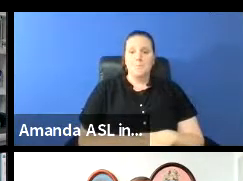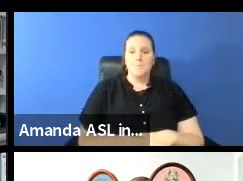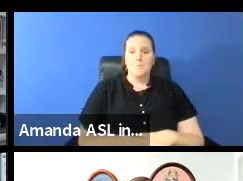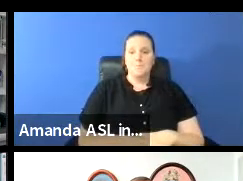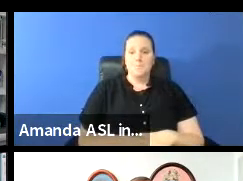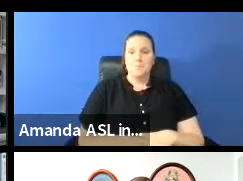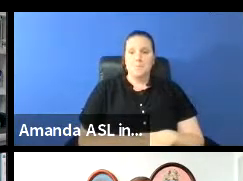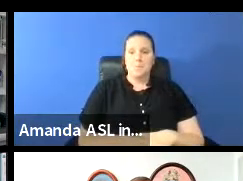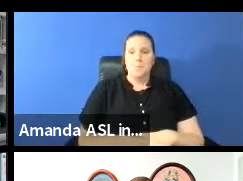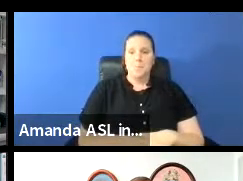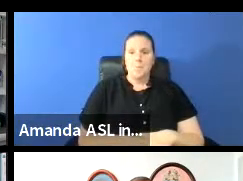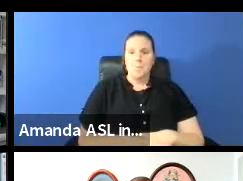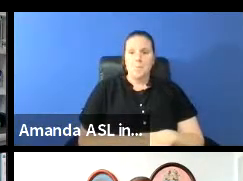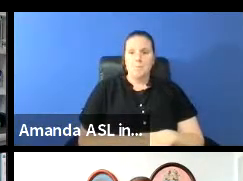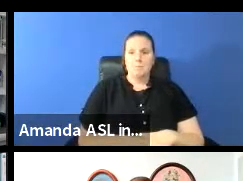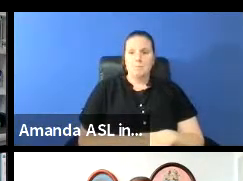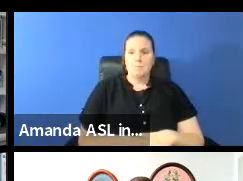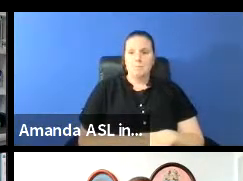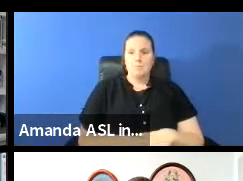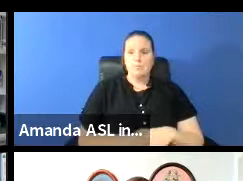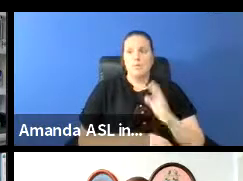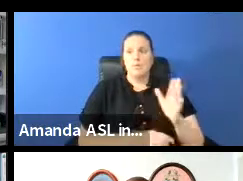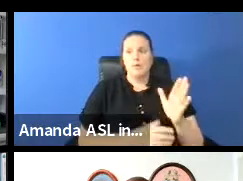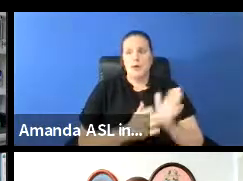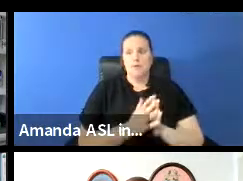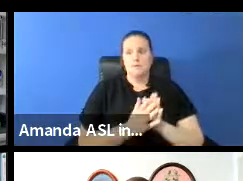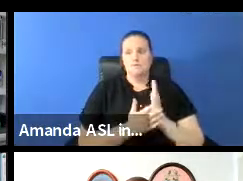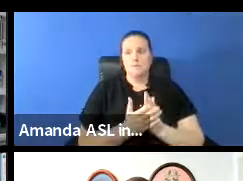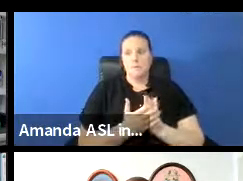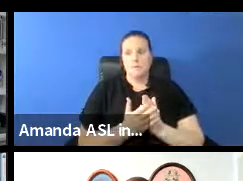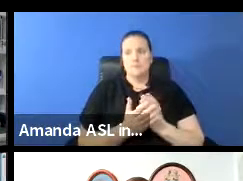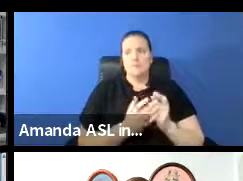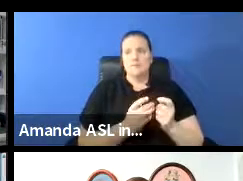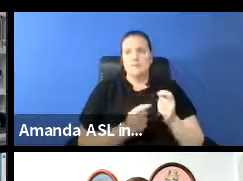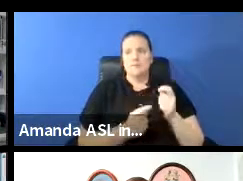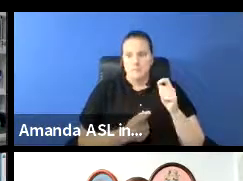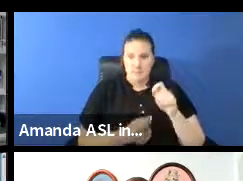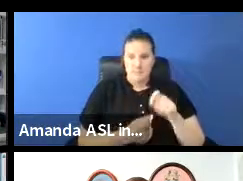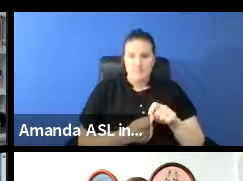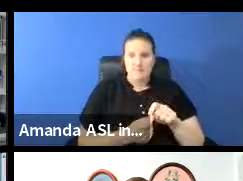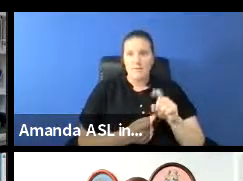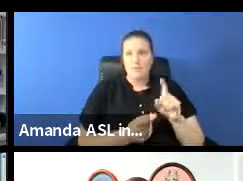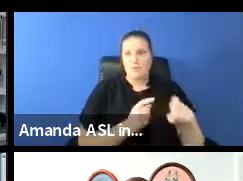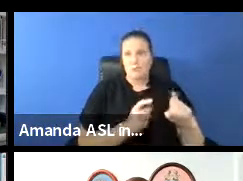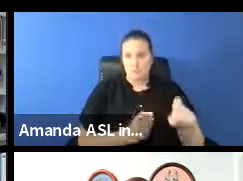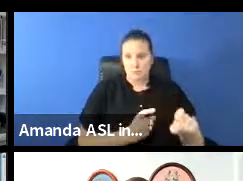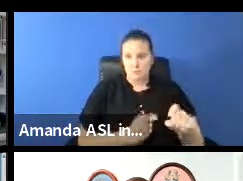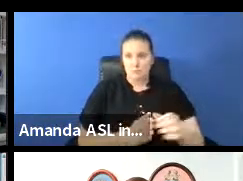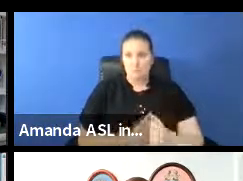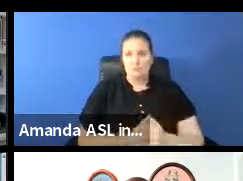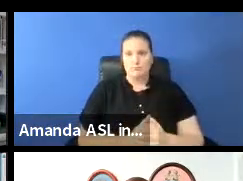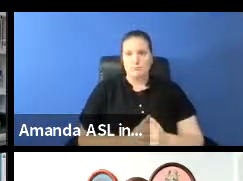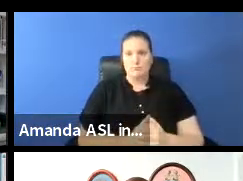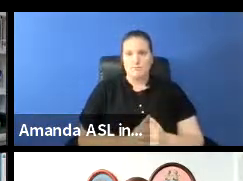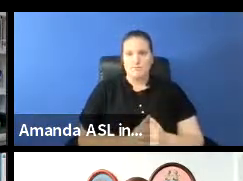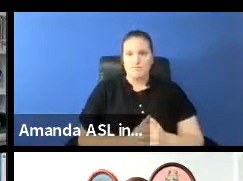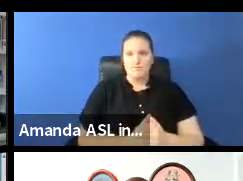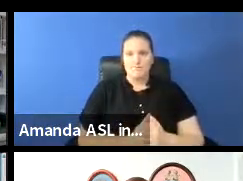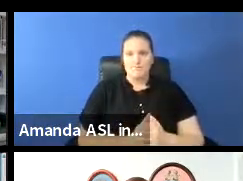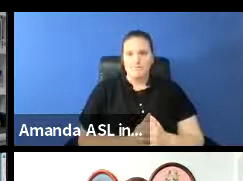So we're going to be asking some very specific questions. We're going to have